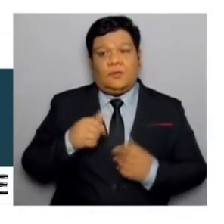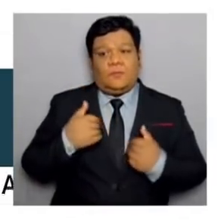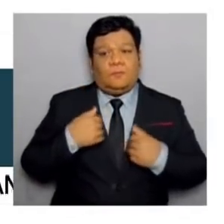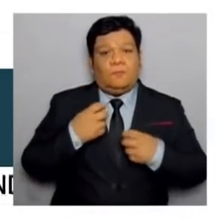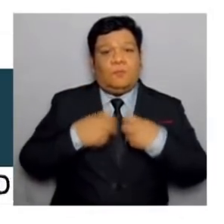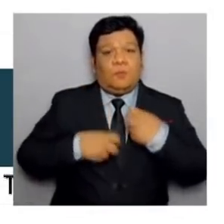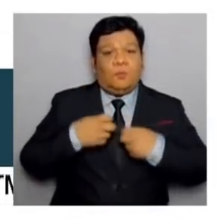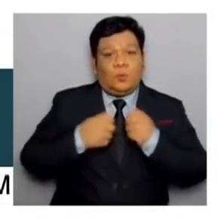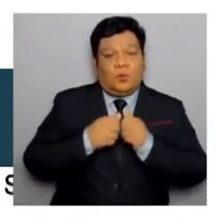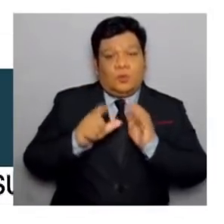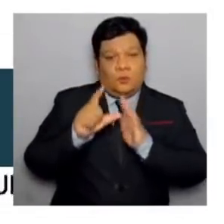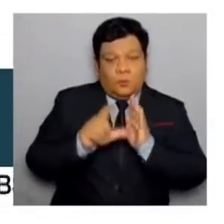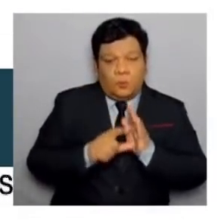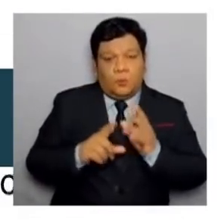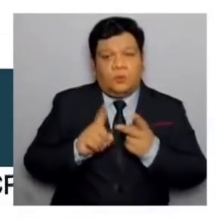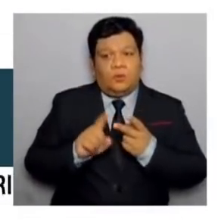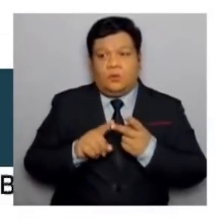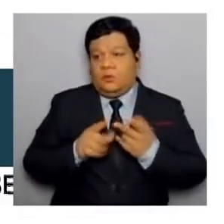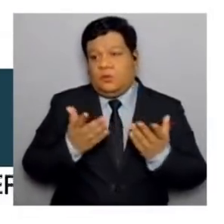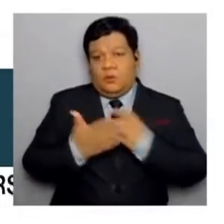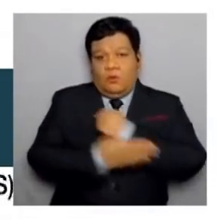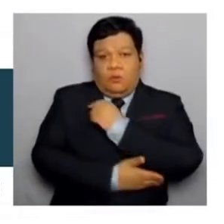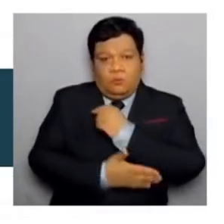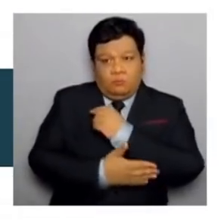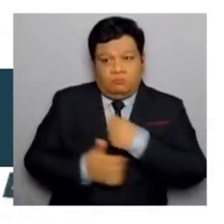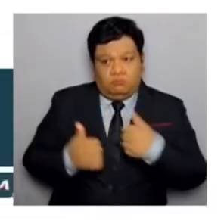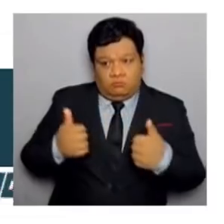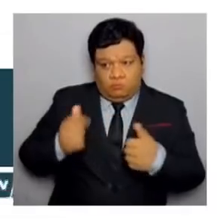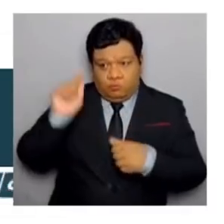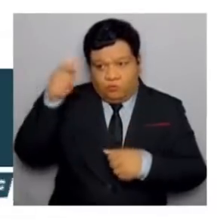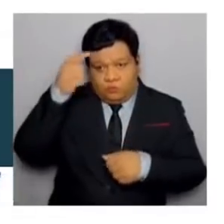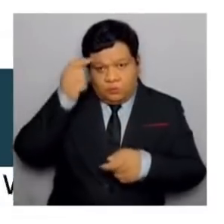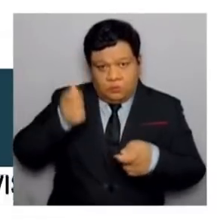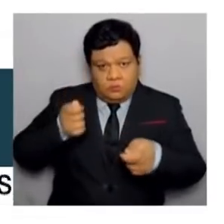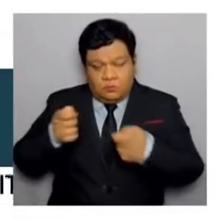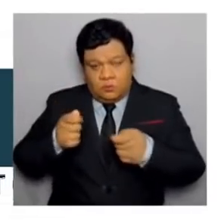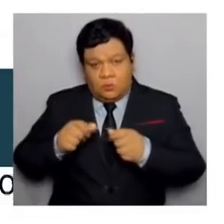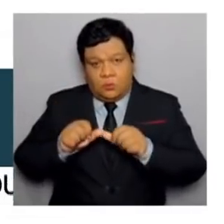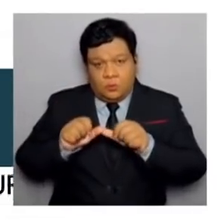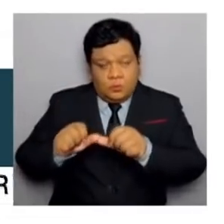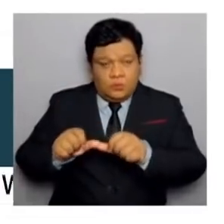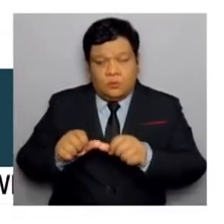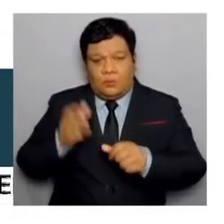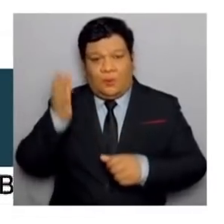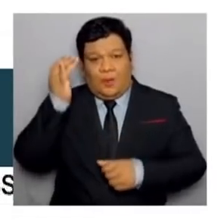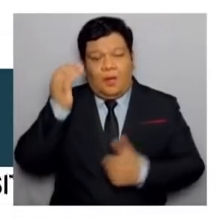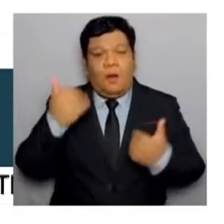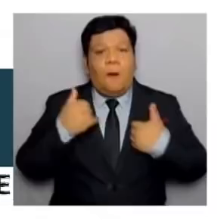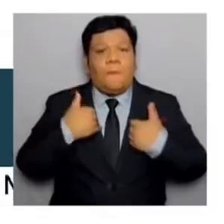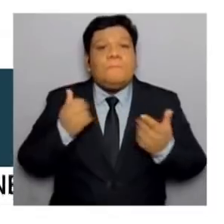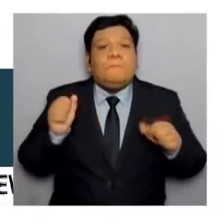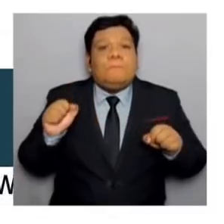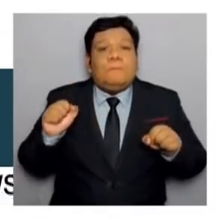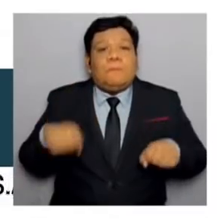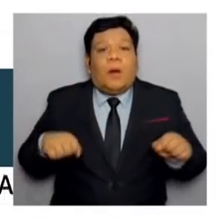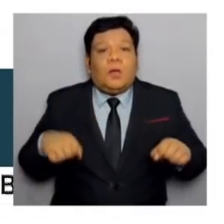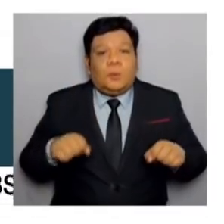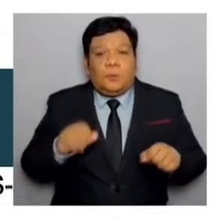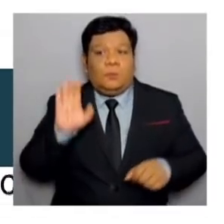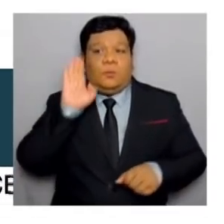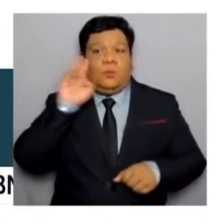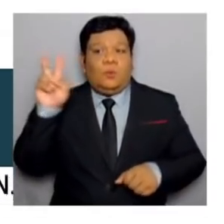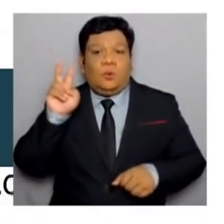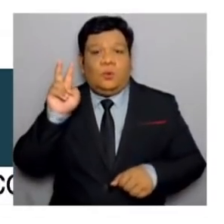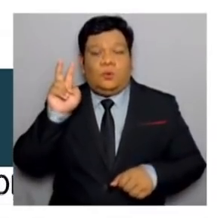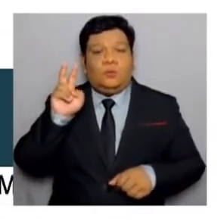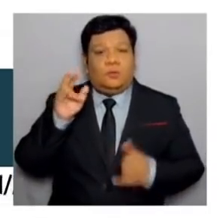of stability of the country, considering the fact that there is still an opening or a possibility that Bongbong Marcos,